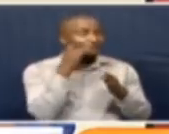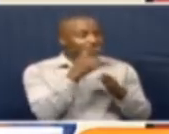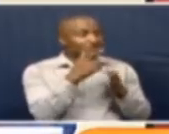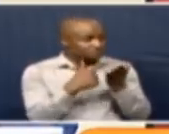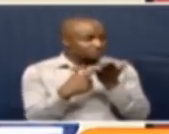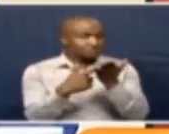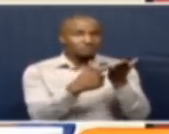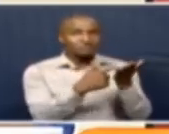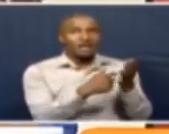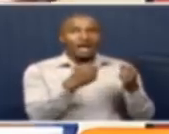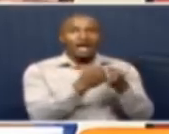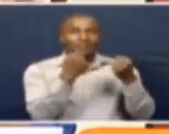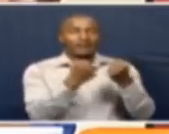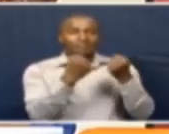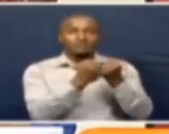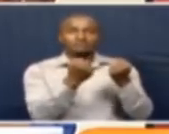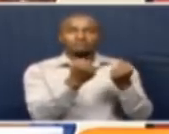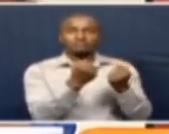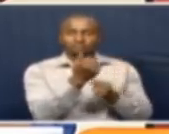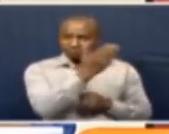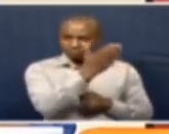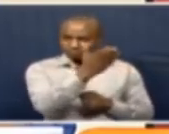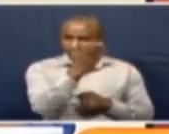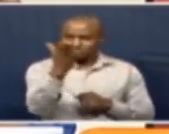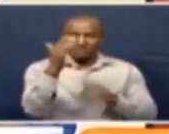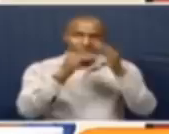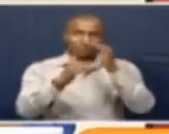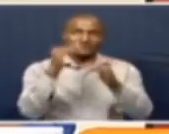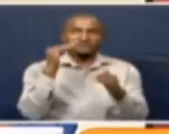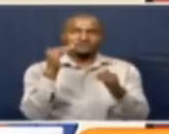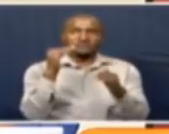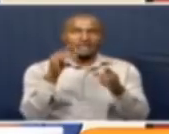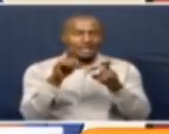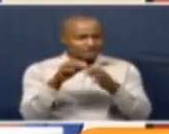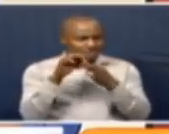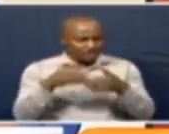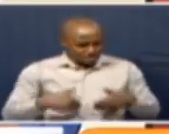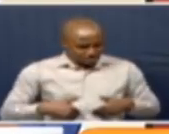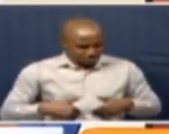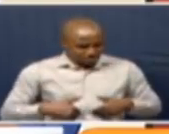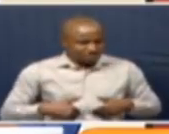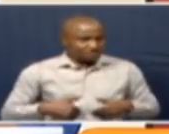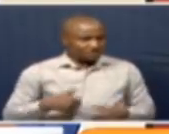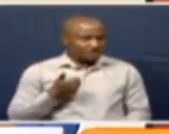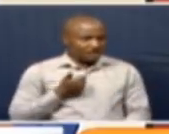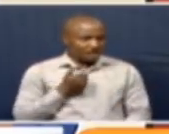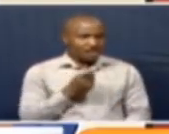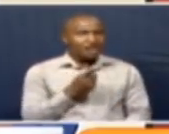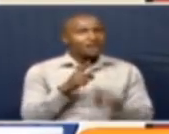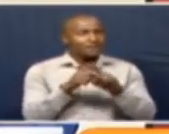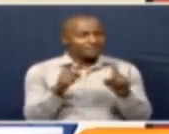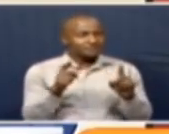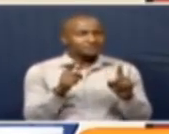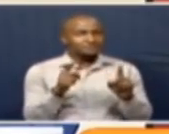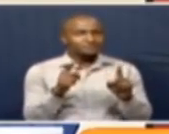conversation that happens in a lot of professions as well, especially for young ladies. But the fact that this